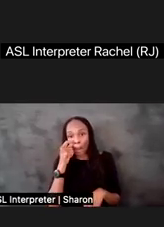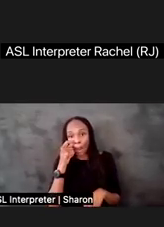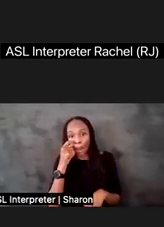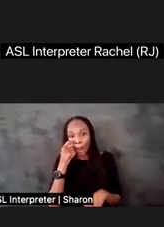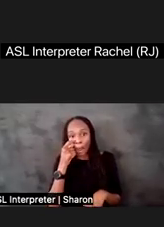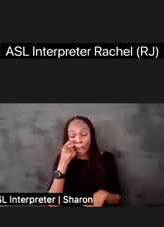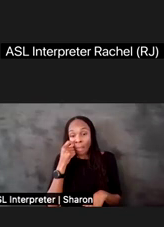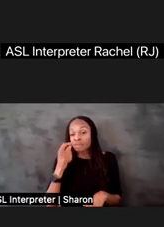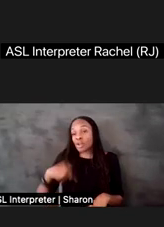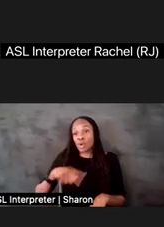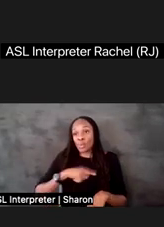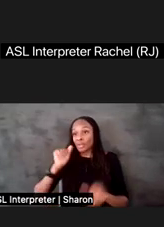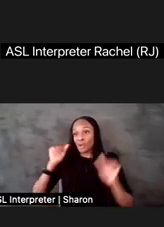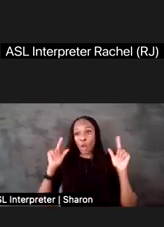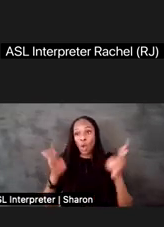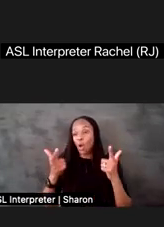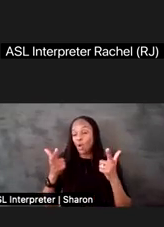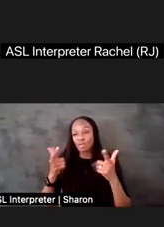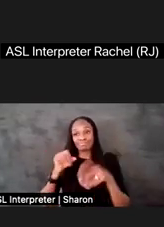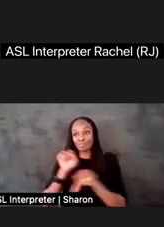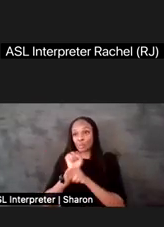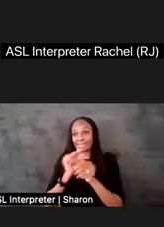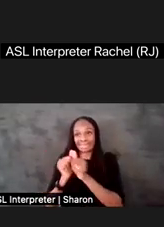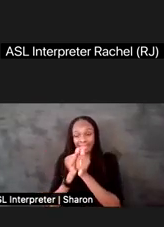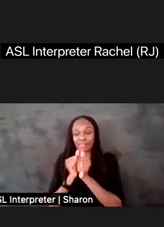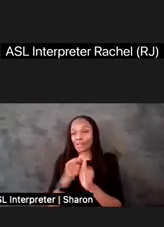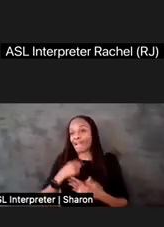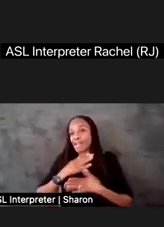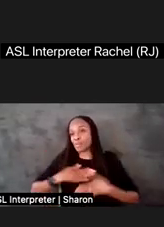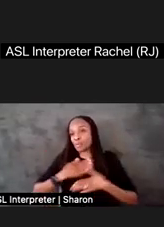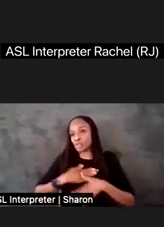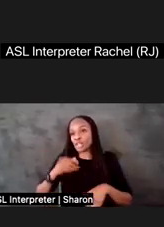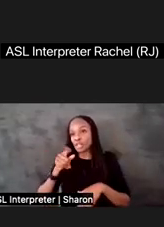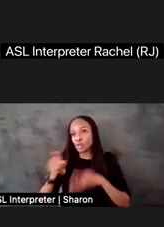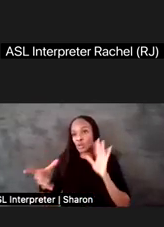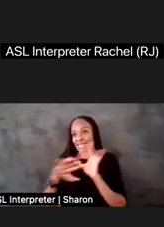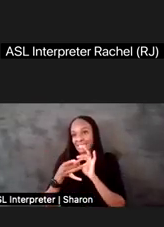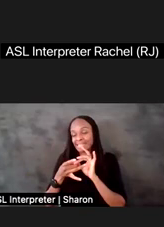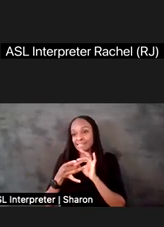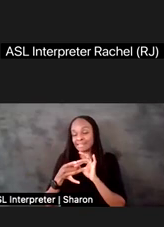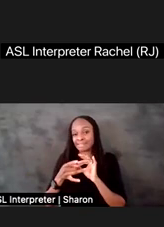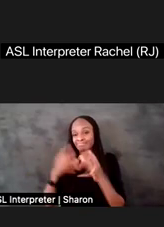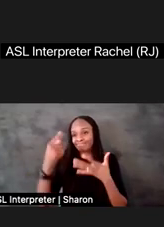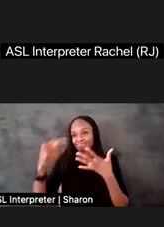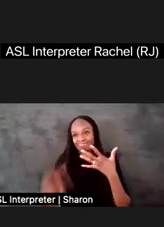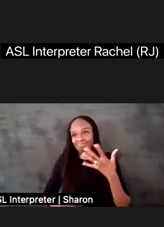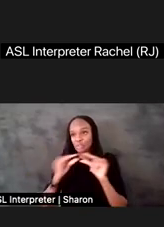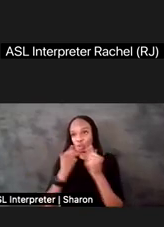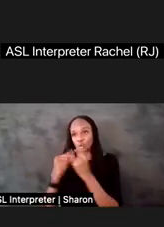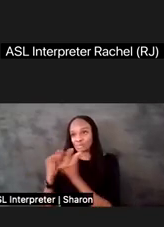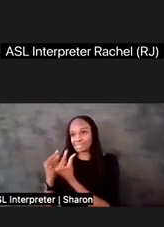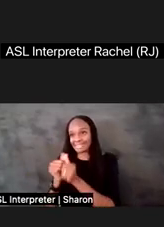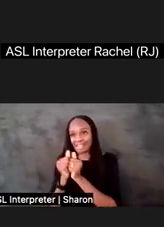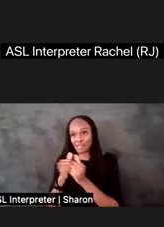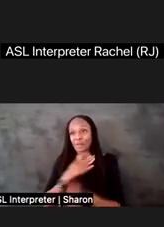we're all in this together, and really appreciate your connecting such groups together. And please do